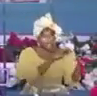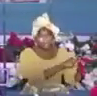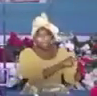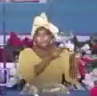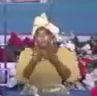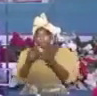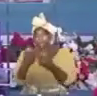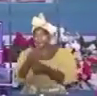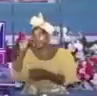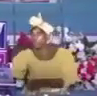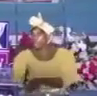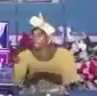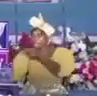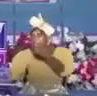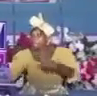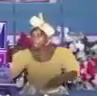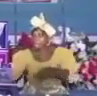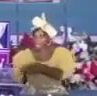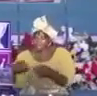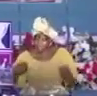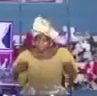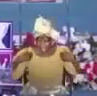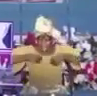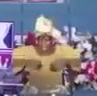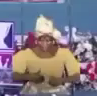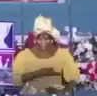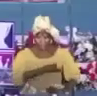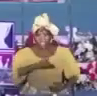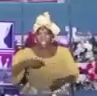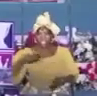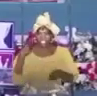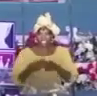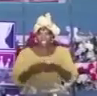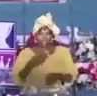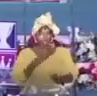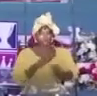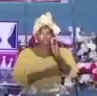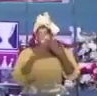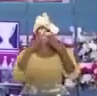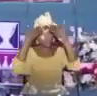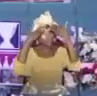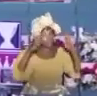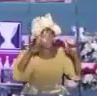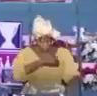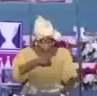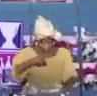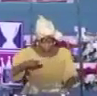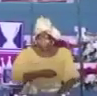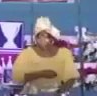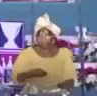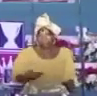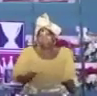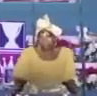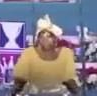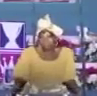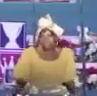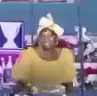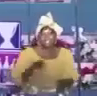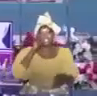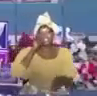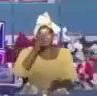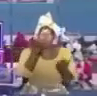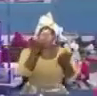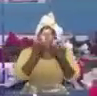place to place, wearing t-shirts carrying the name of a God they do not know. You want